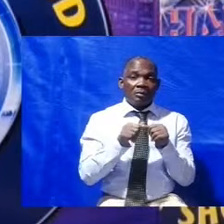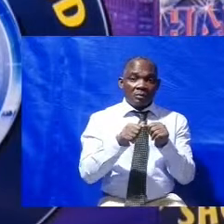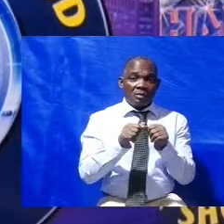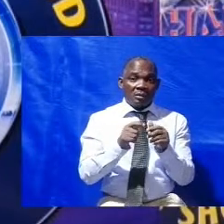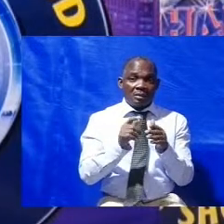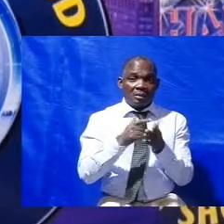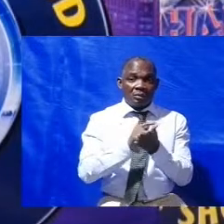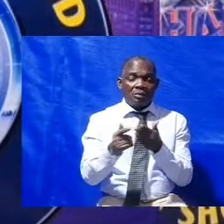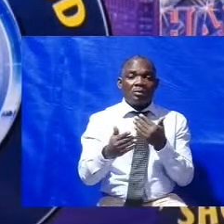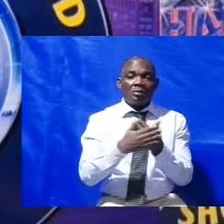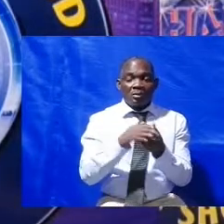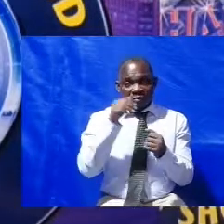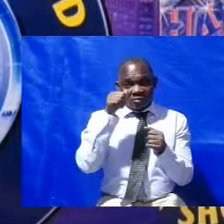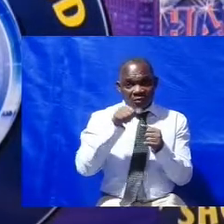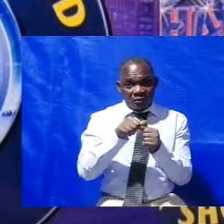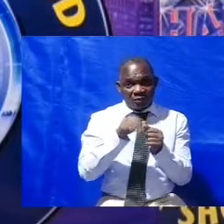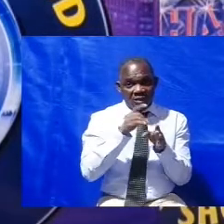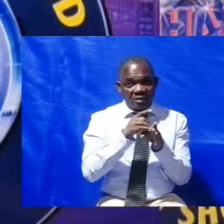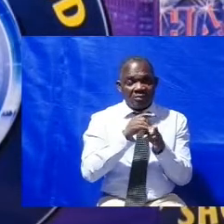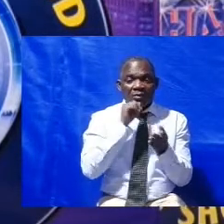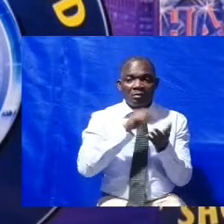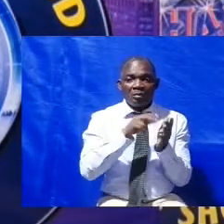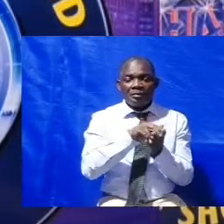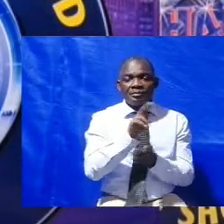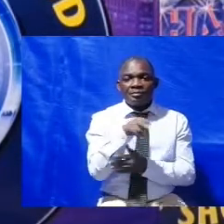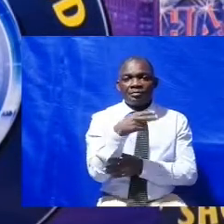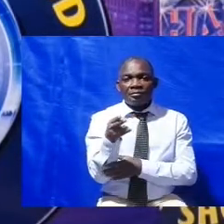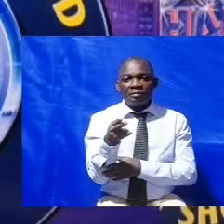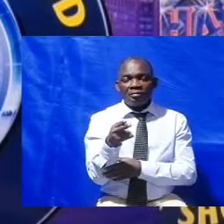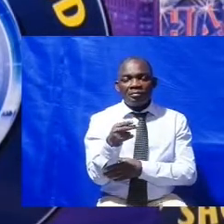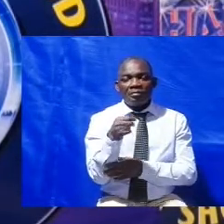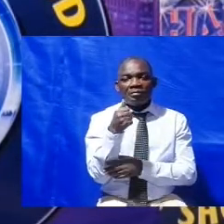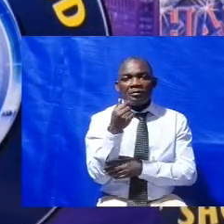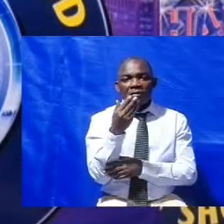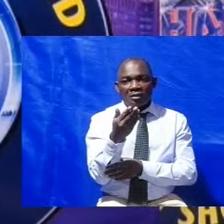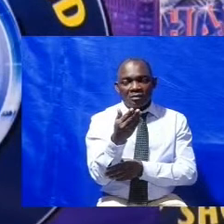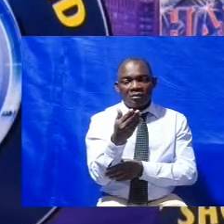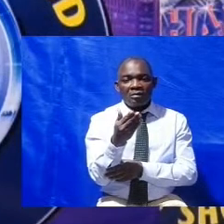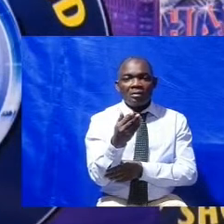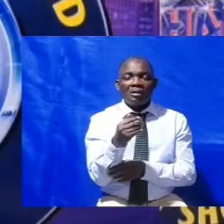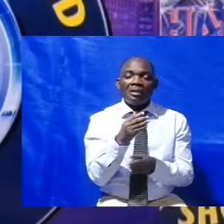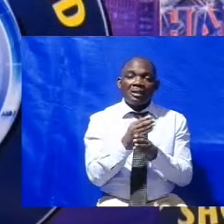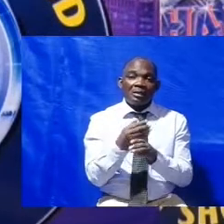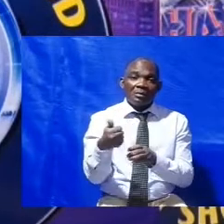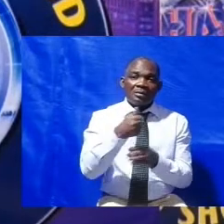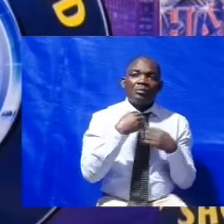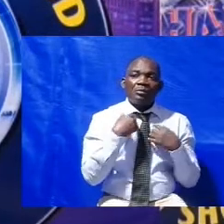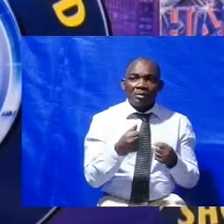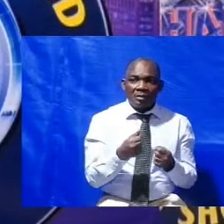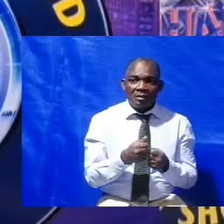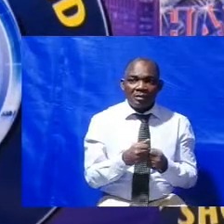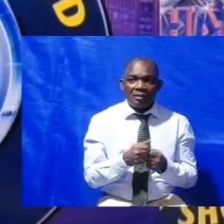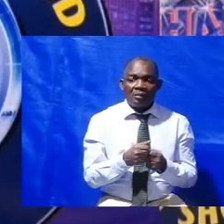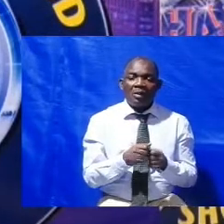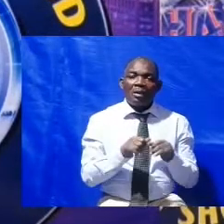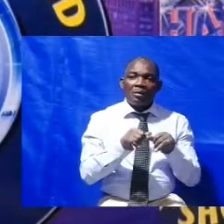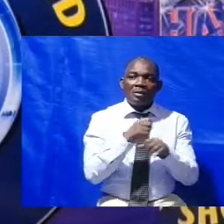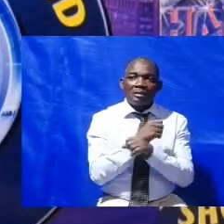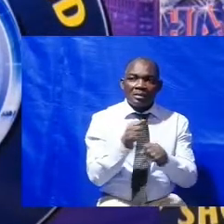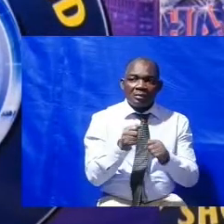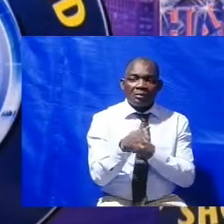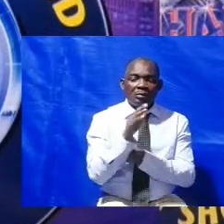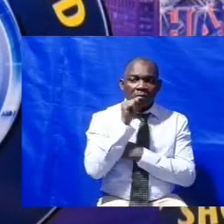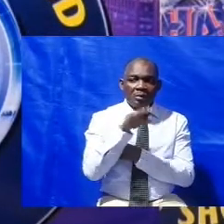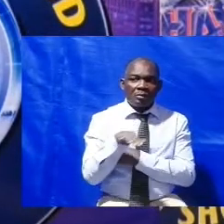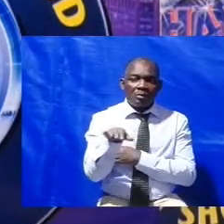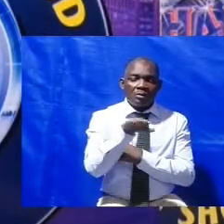next week. Until then, remember, disability is not inability. Take good care of yourself, stay safe, and